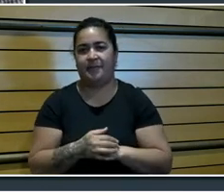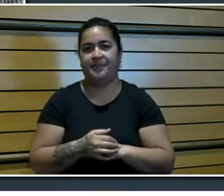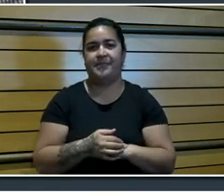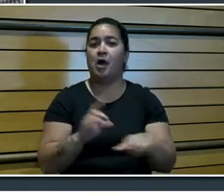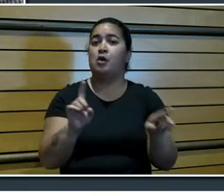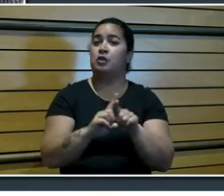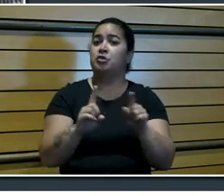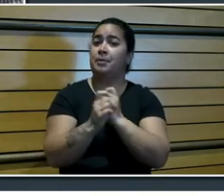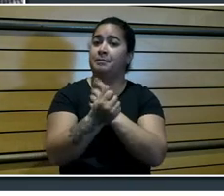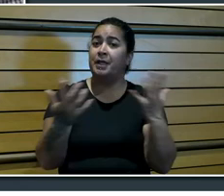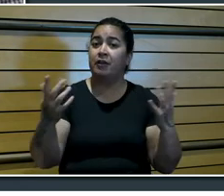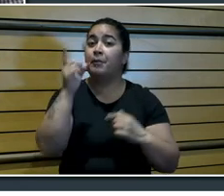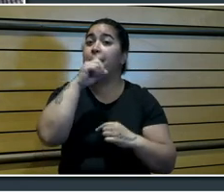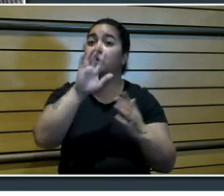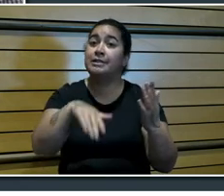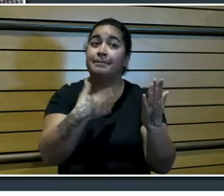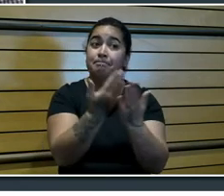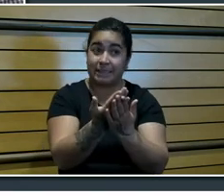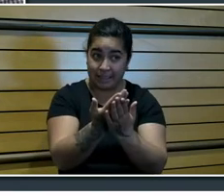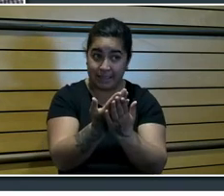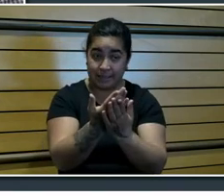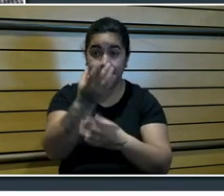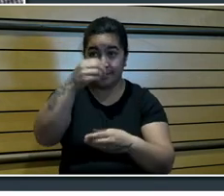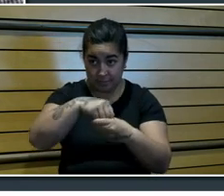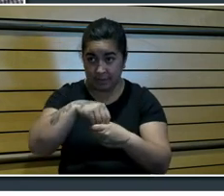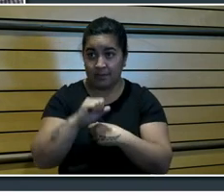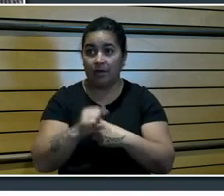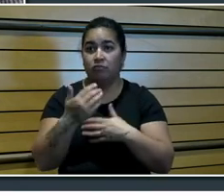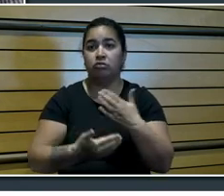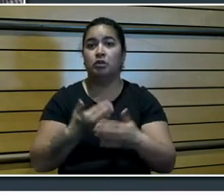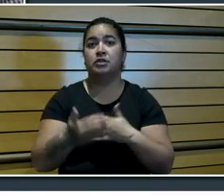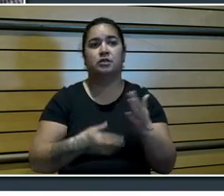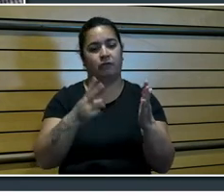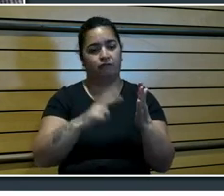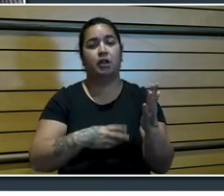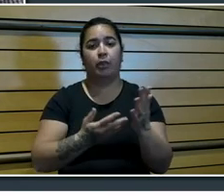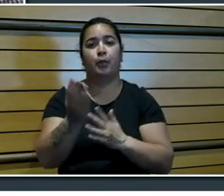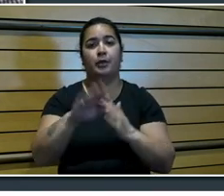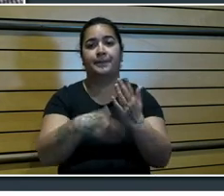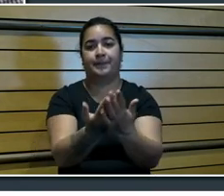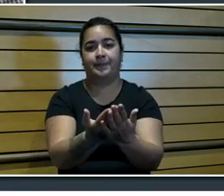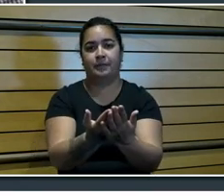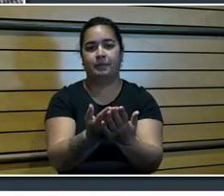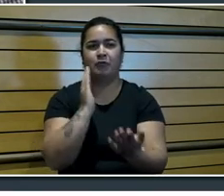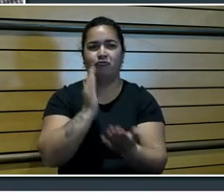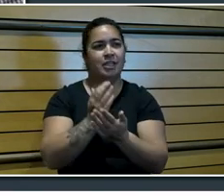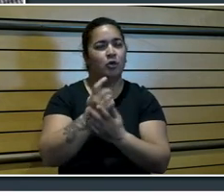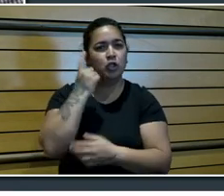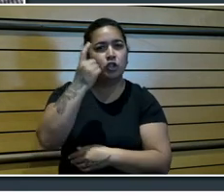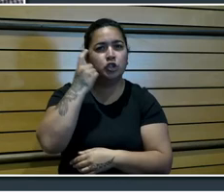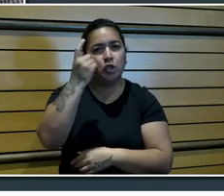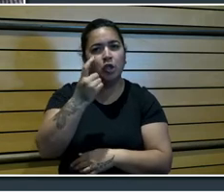we've that have participated in this process and that we've read through their submissions, that's been a real concern for them,